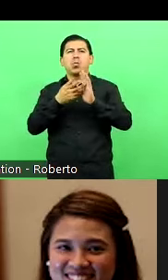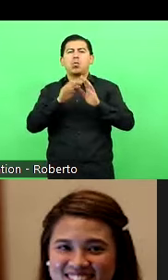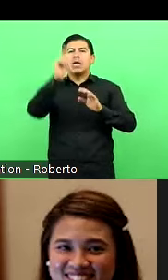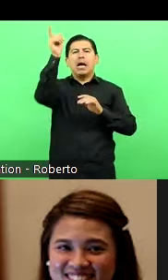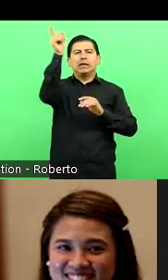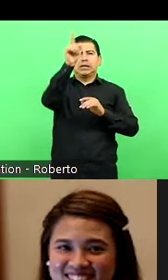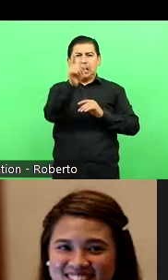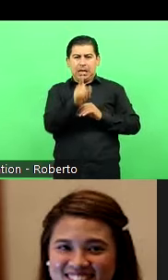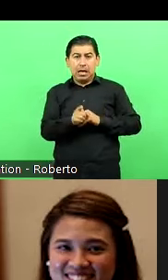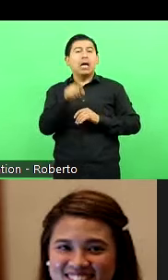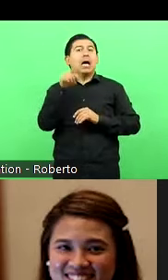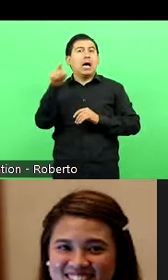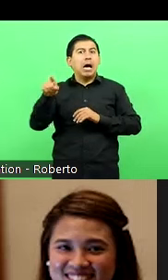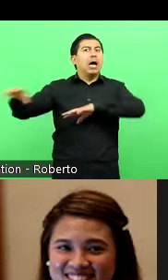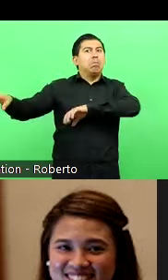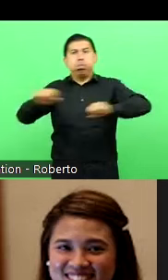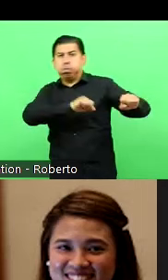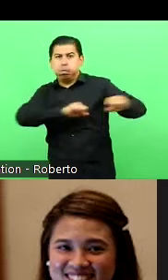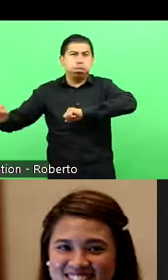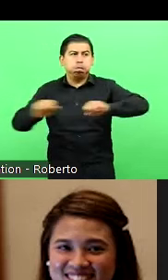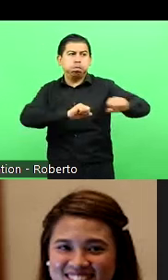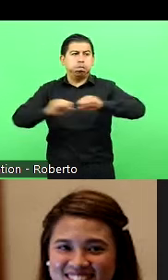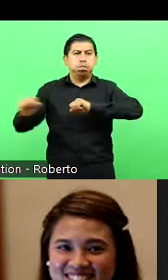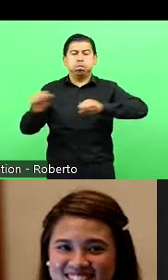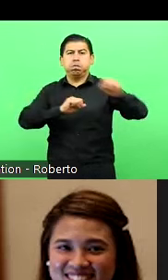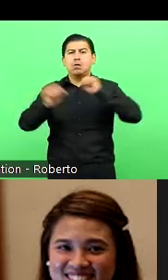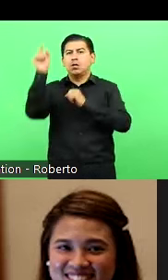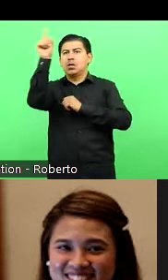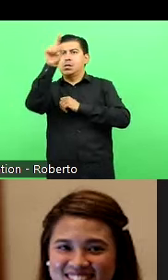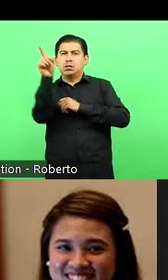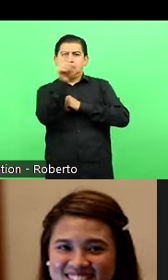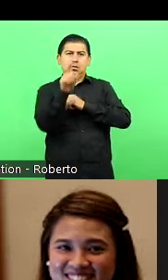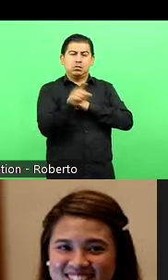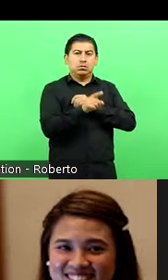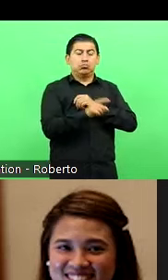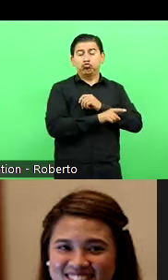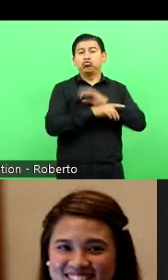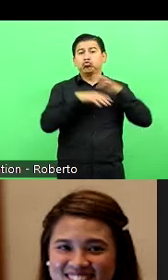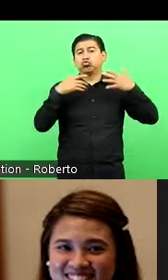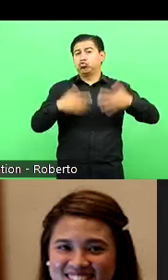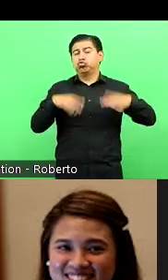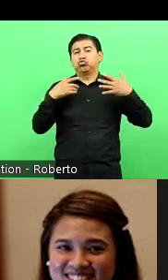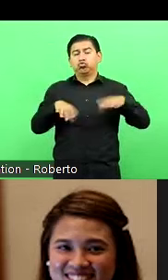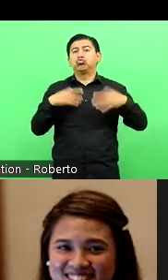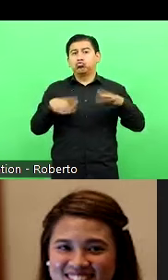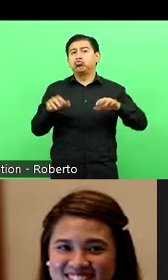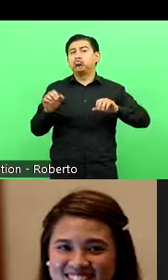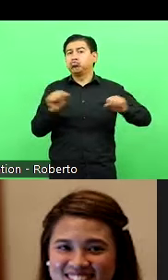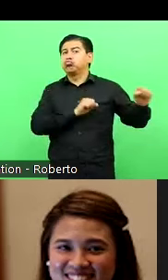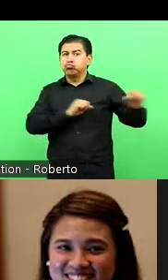may affect a large part of the population of the city because of ground shaking and earthquake. And now,